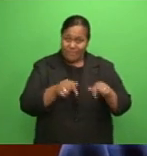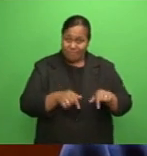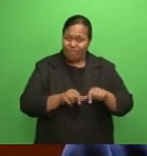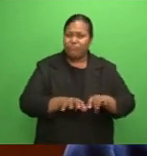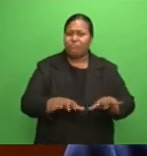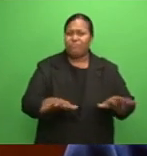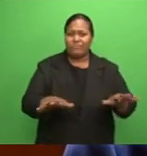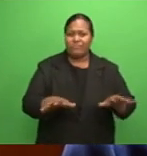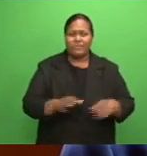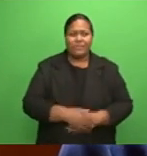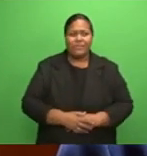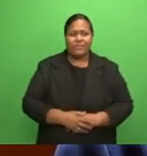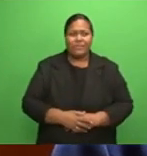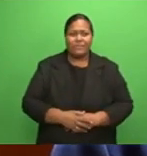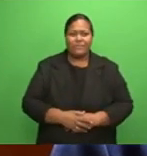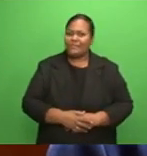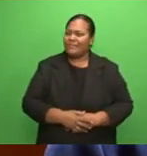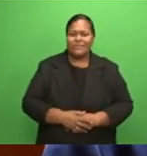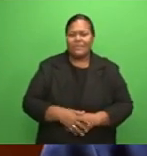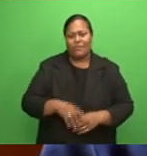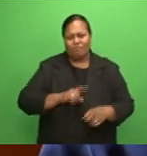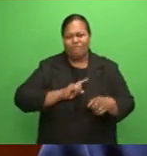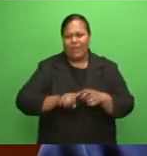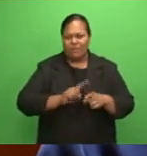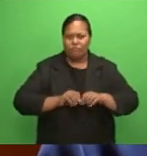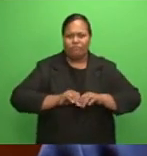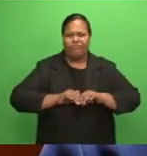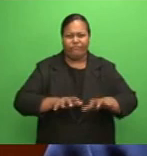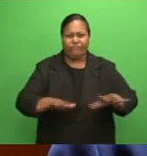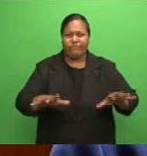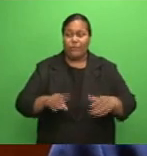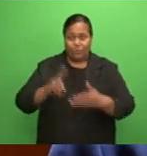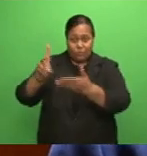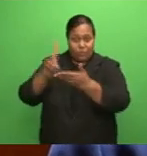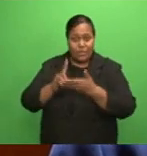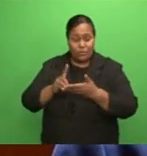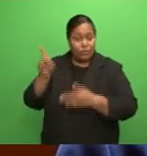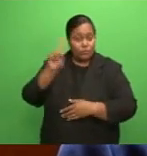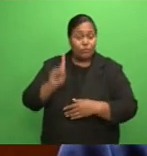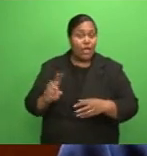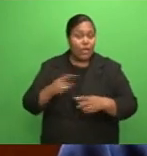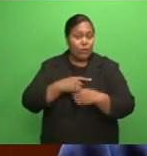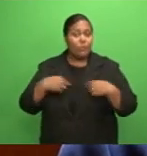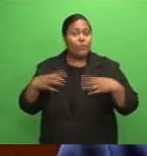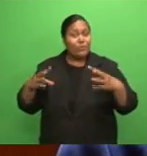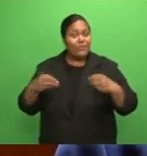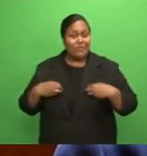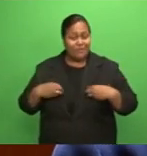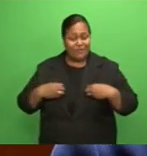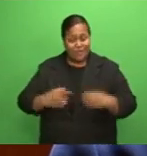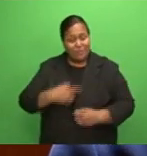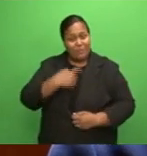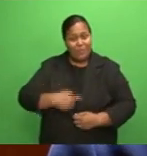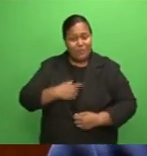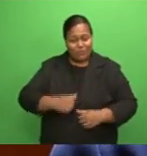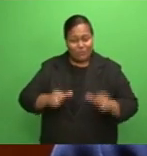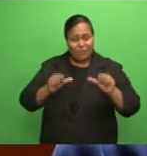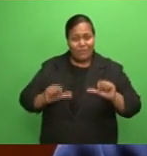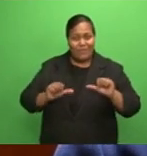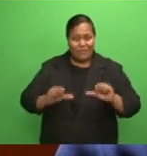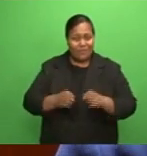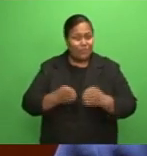sprint, it's a marathon. So donations such as today, we've got personal protective equipment, hand